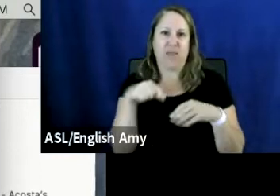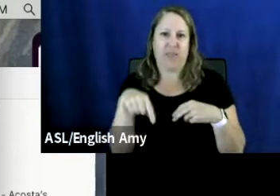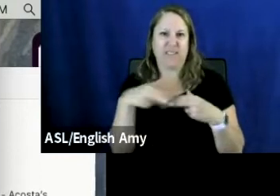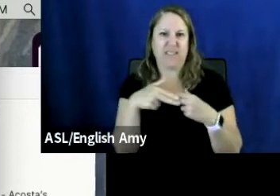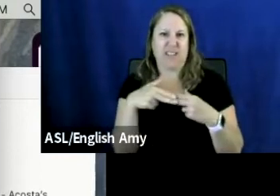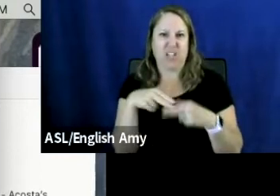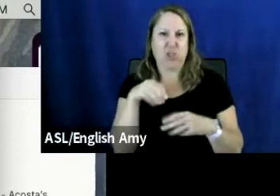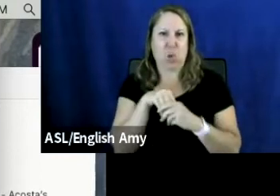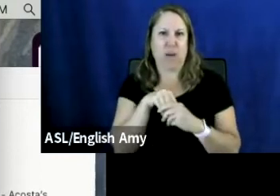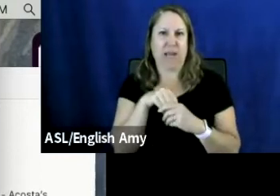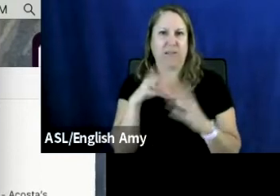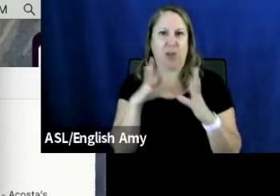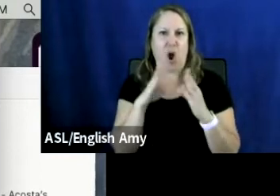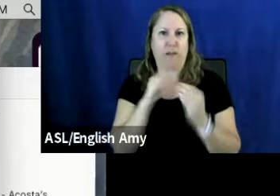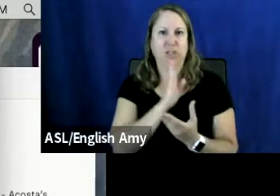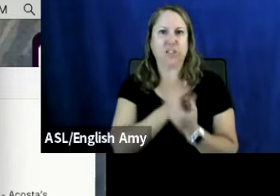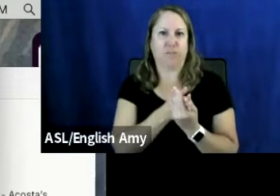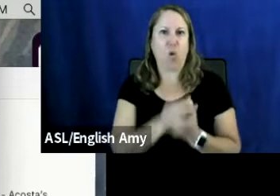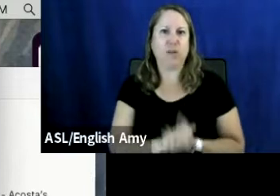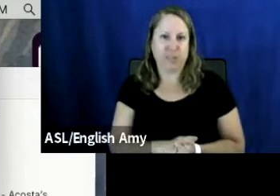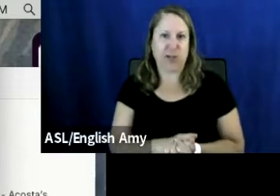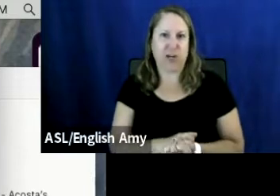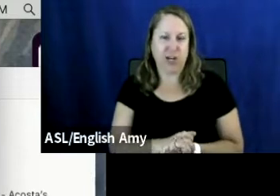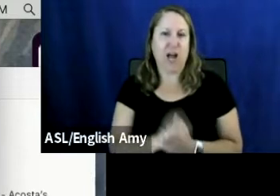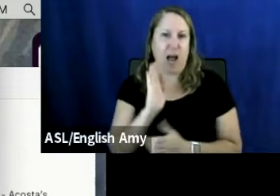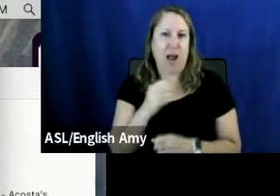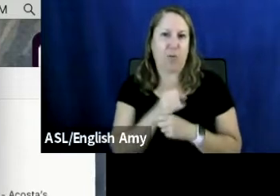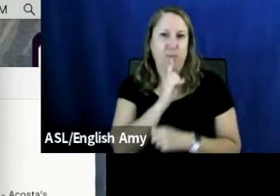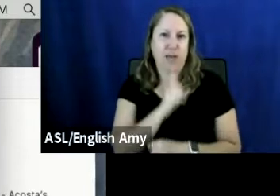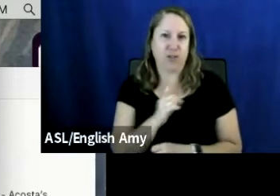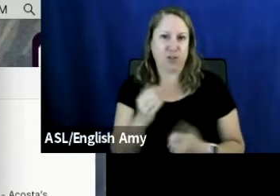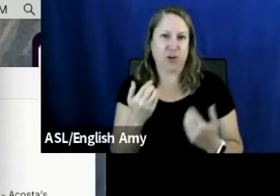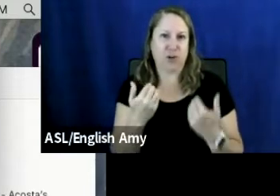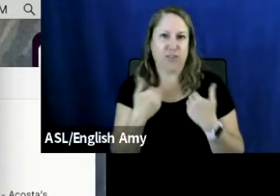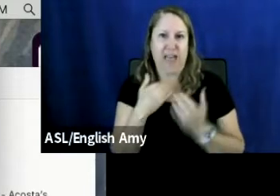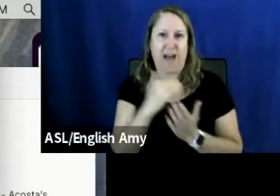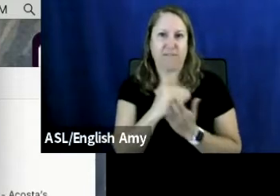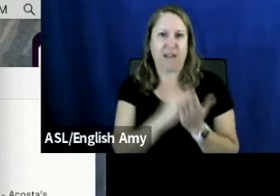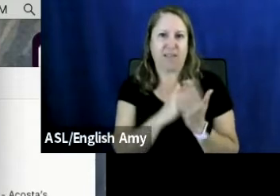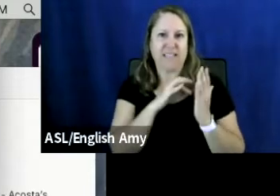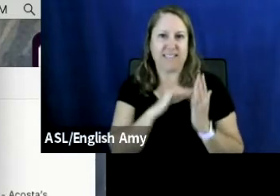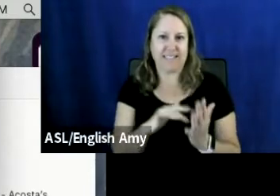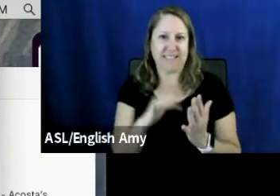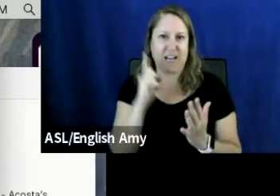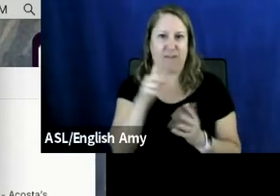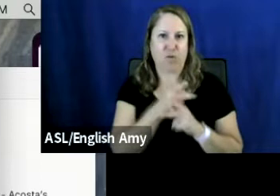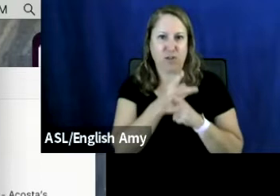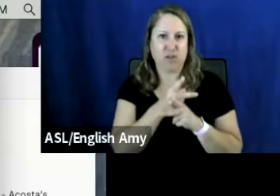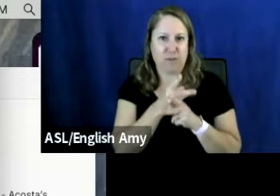conference. And I'll make sure that there's a copy of that, the lesson study or the supervision protocol as